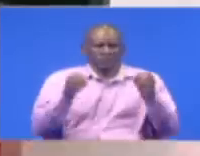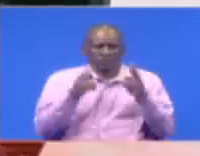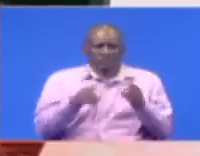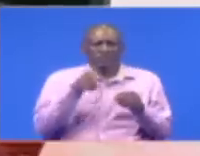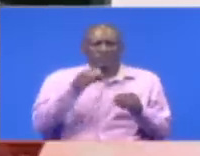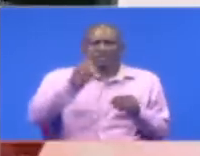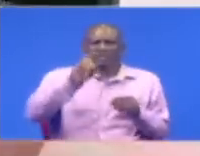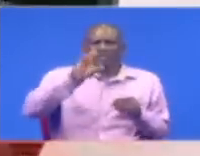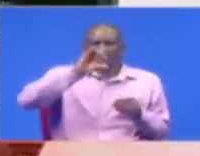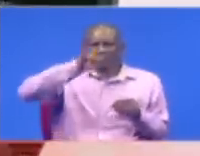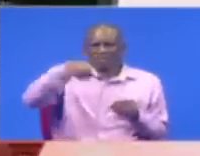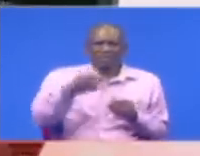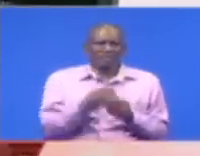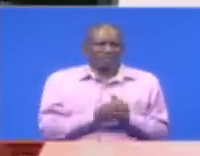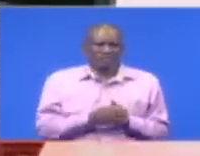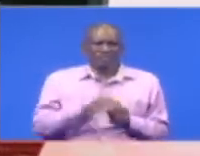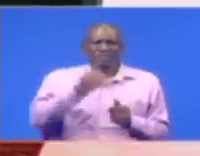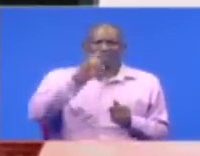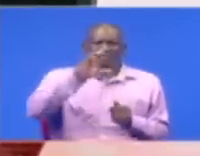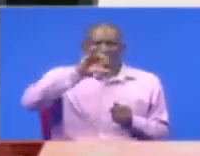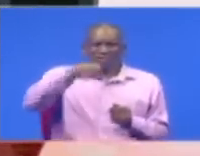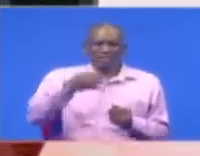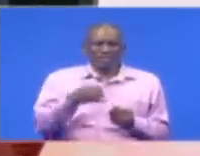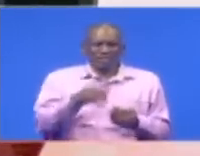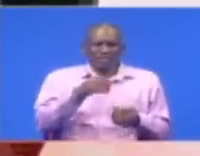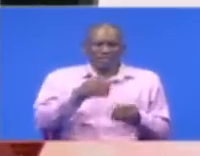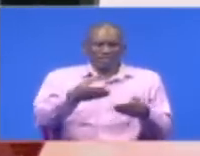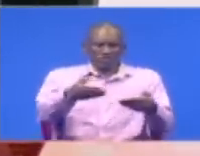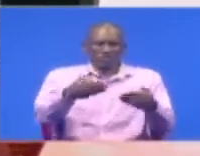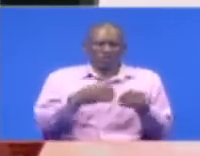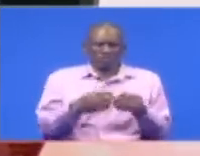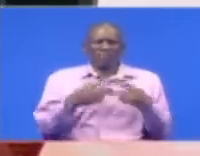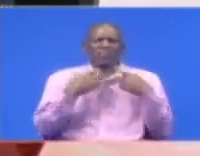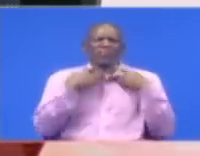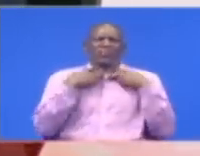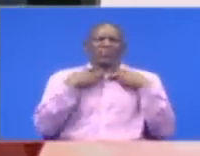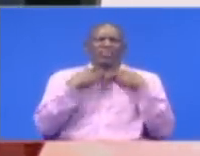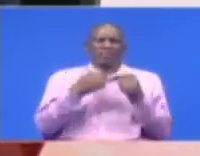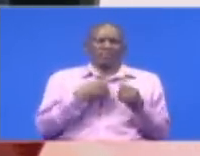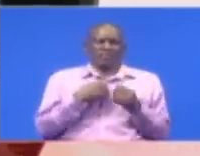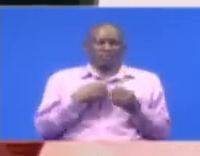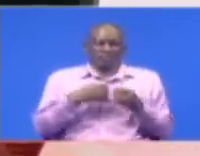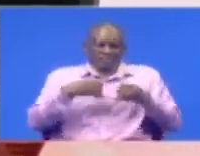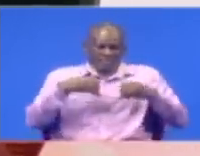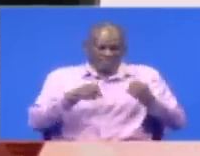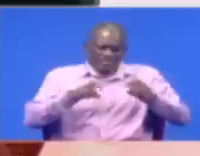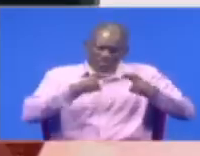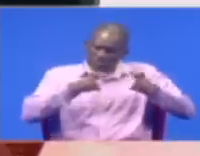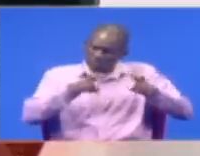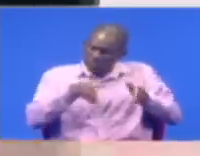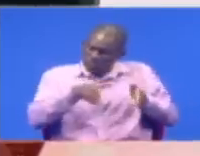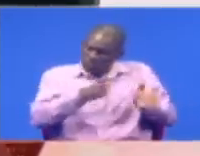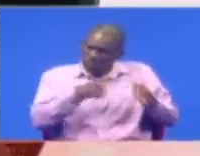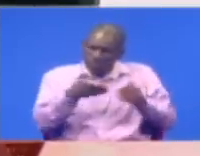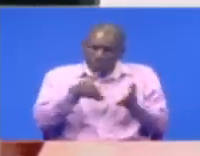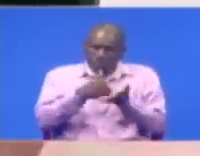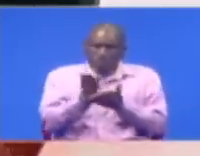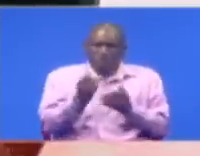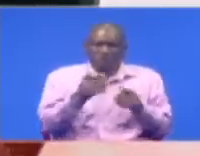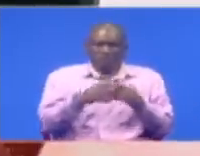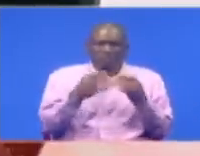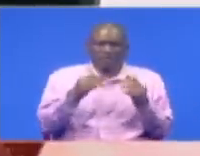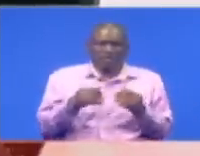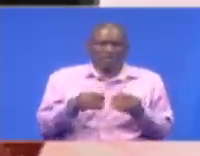DCJ, you put me in a small fix, but I'll navigate. I'll